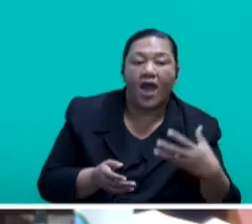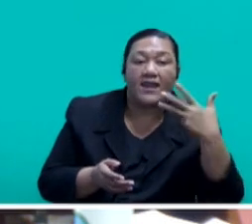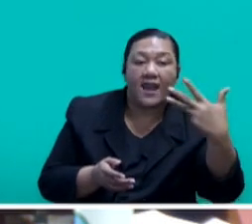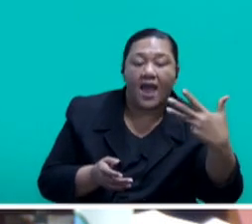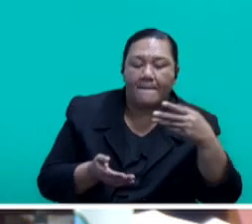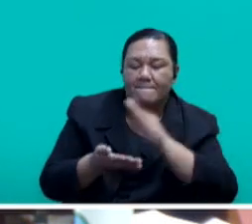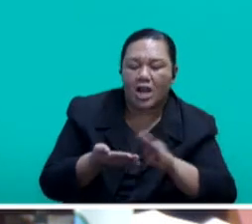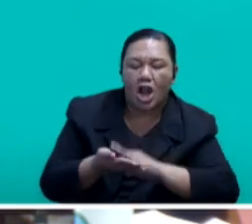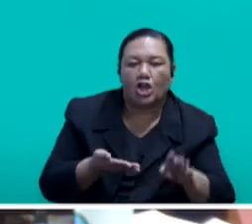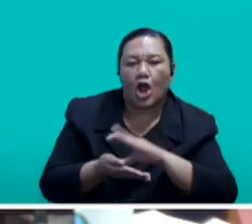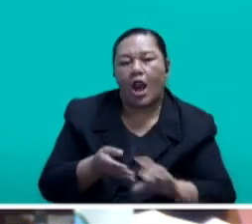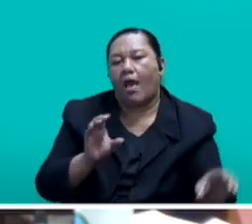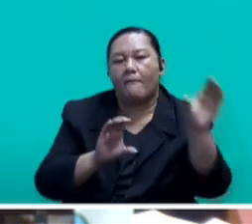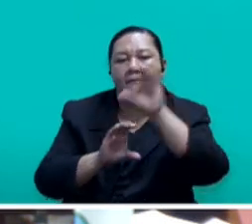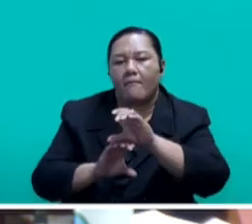2022.